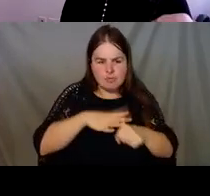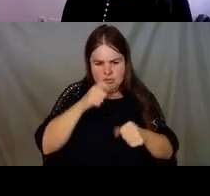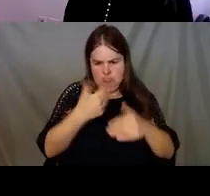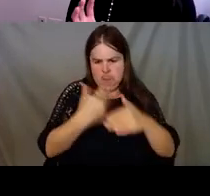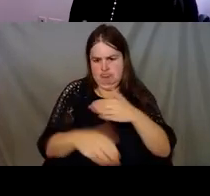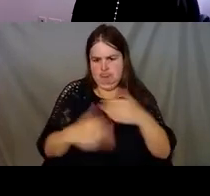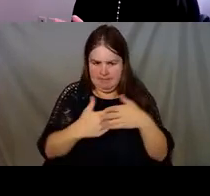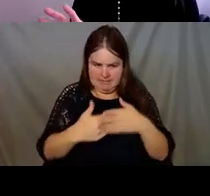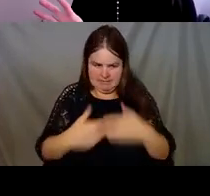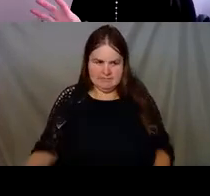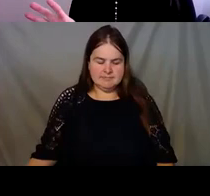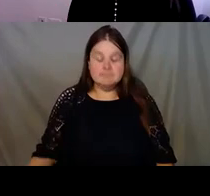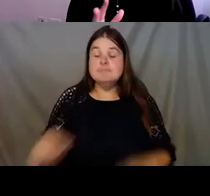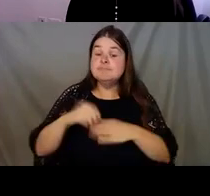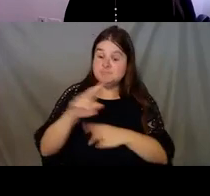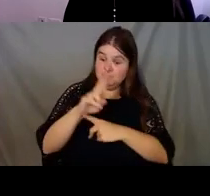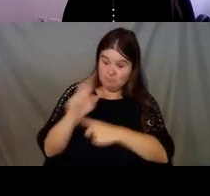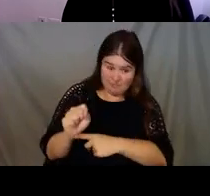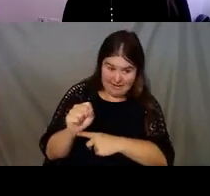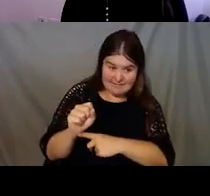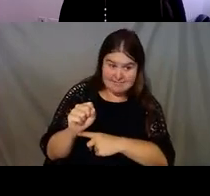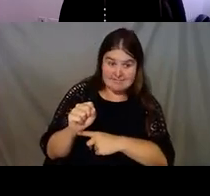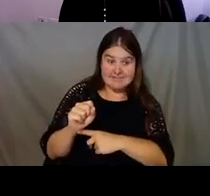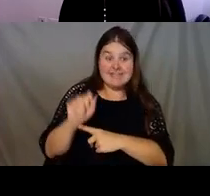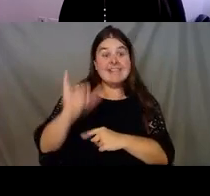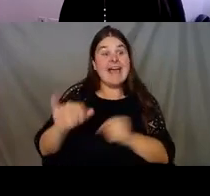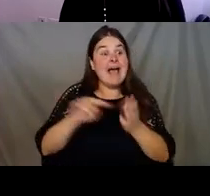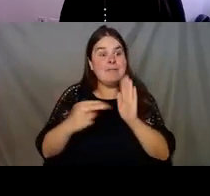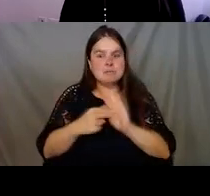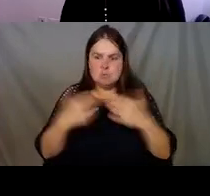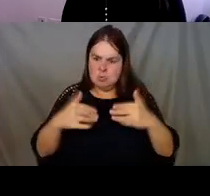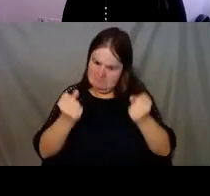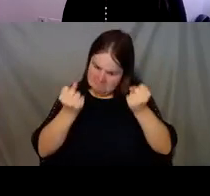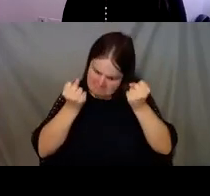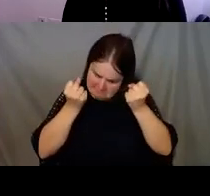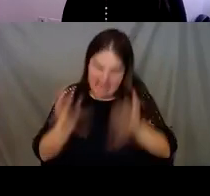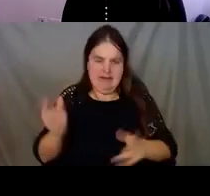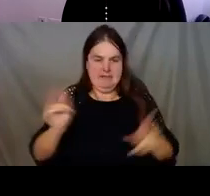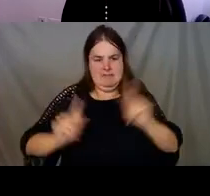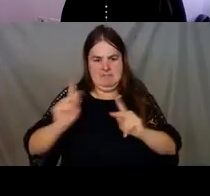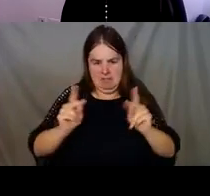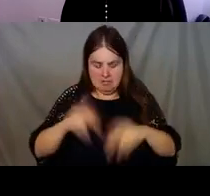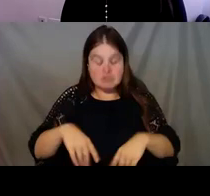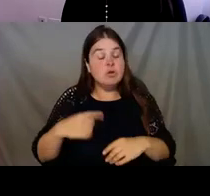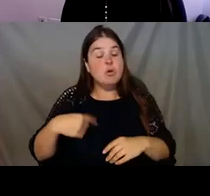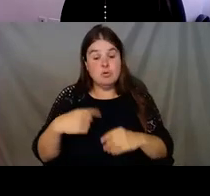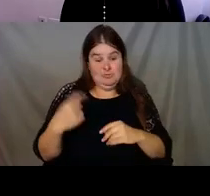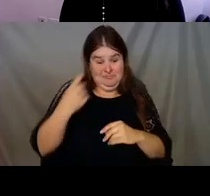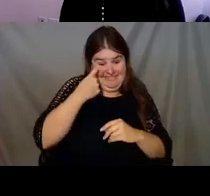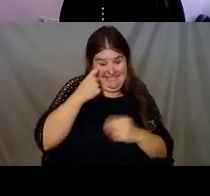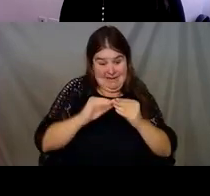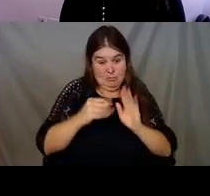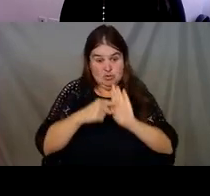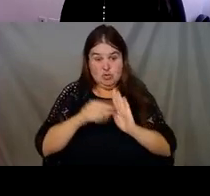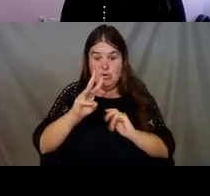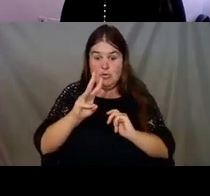And in the United States, that amounts to a lot of working caregivers. So recent estimates report around